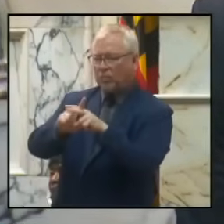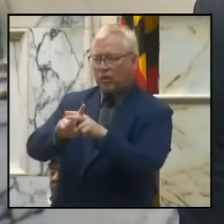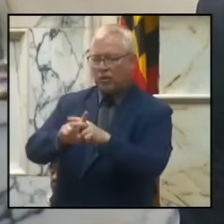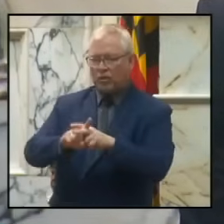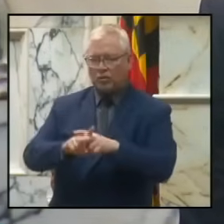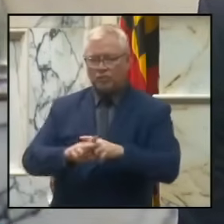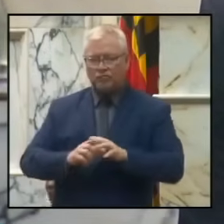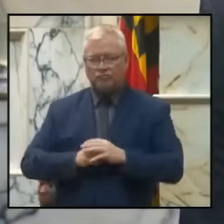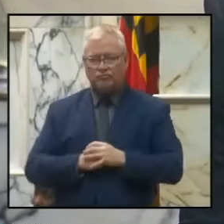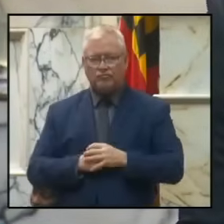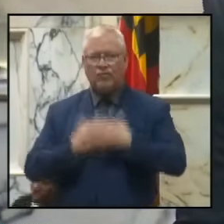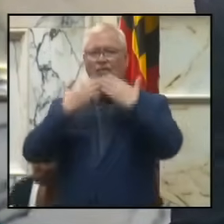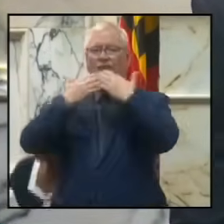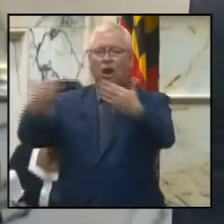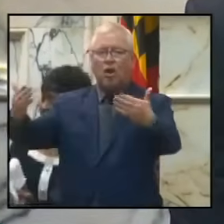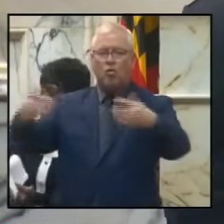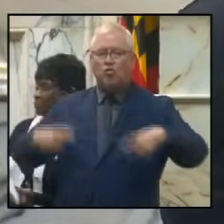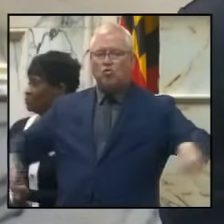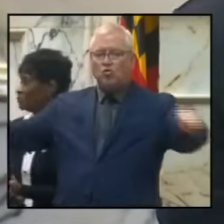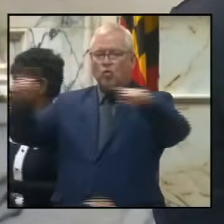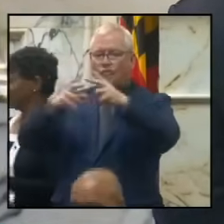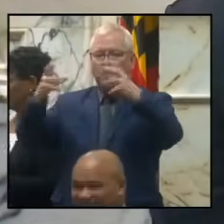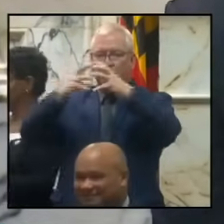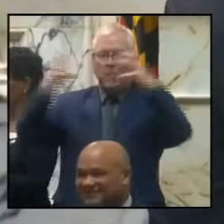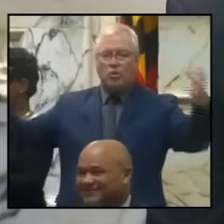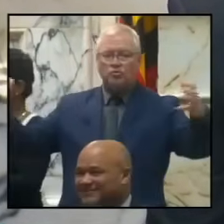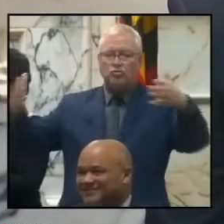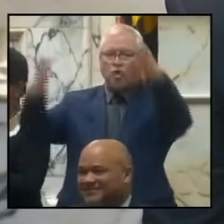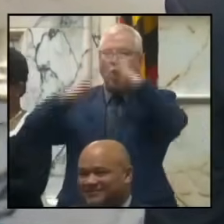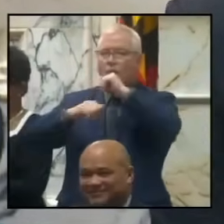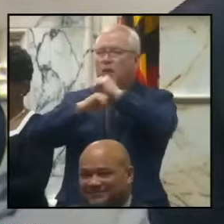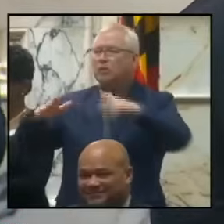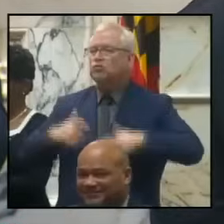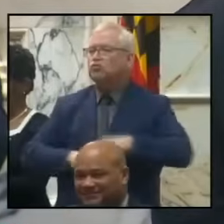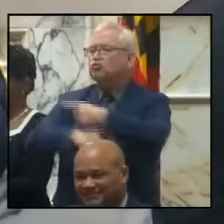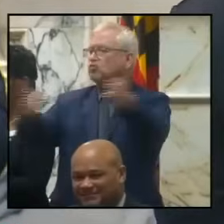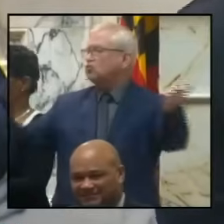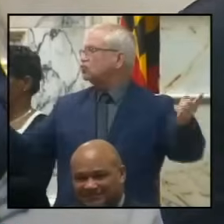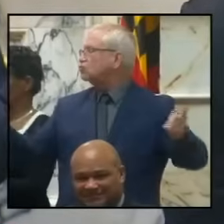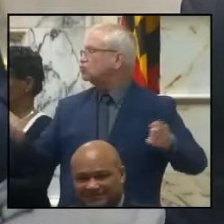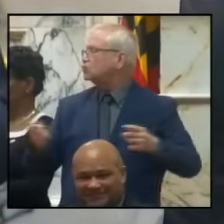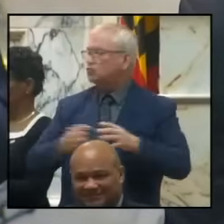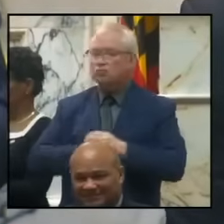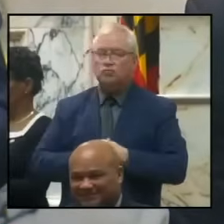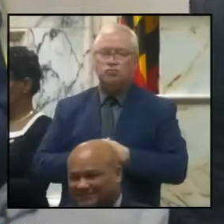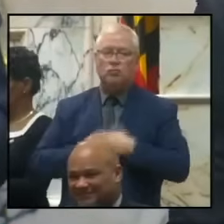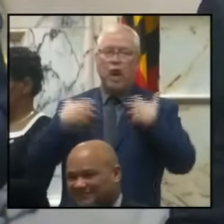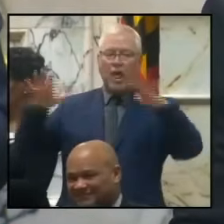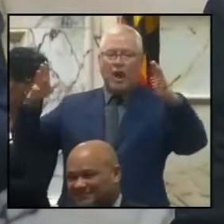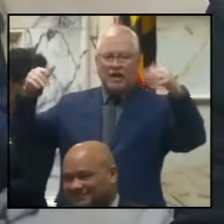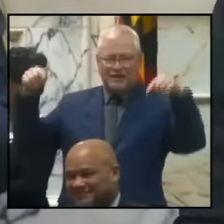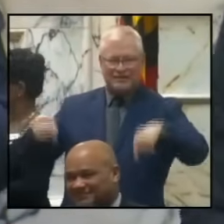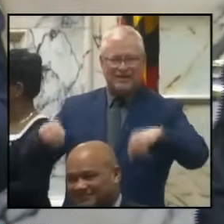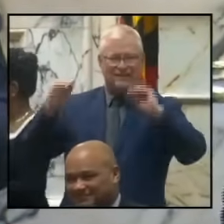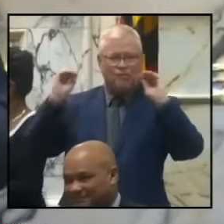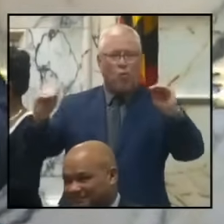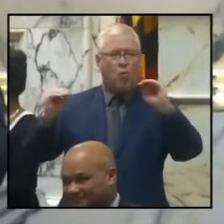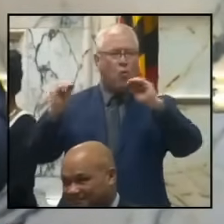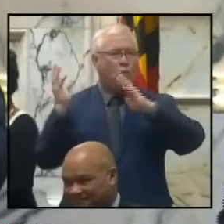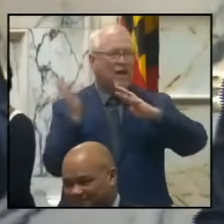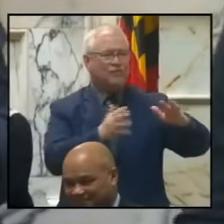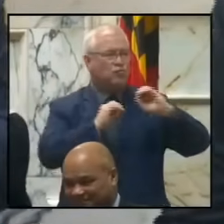Thank you all very much. God bless this state, and let's leave no one behind in our work.